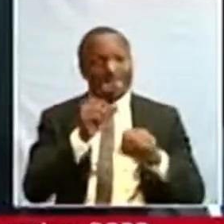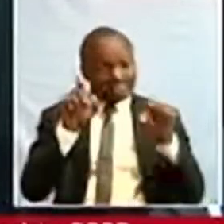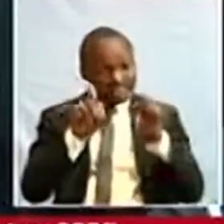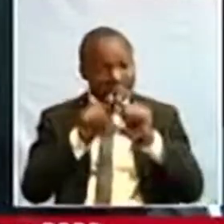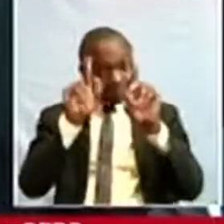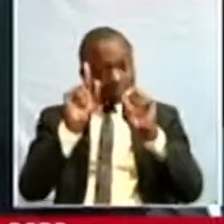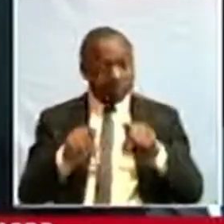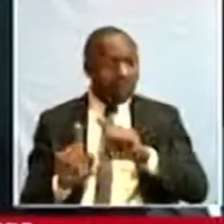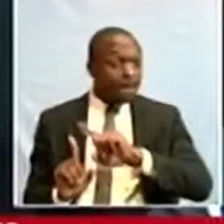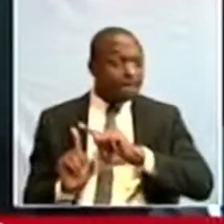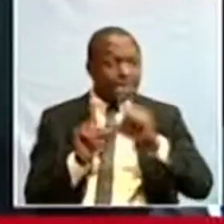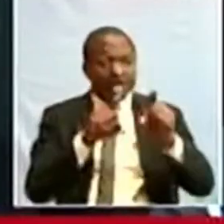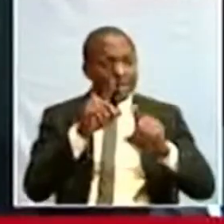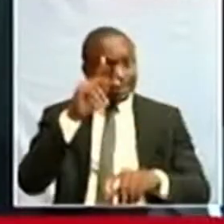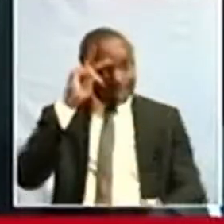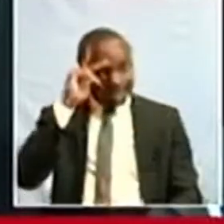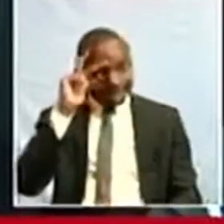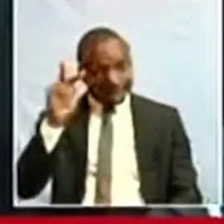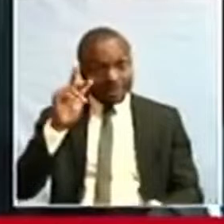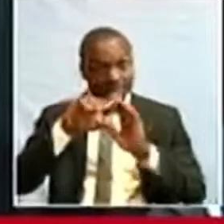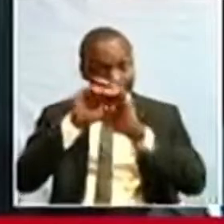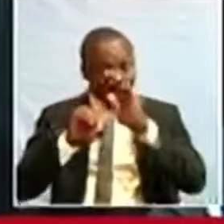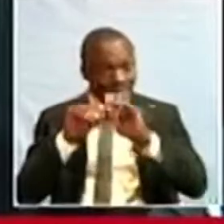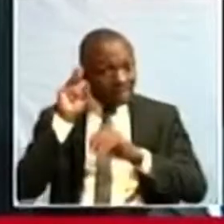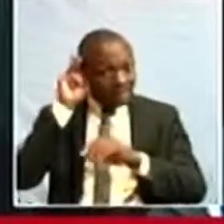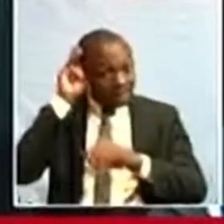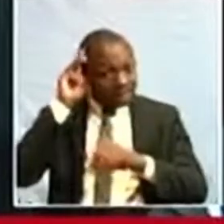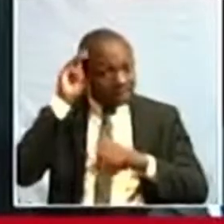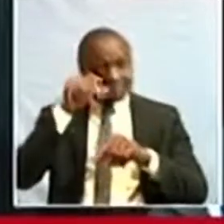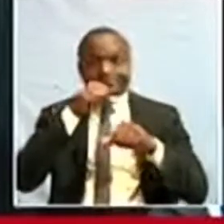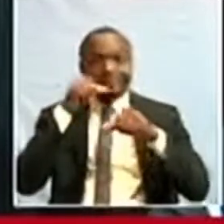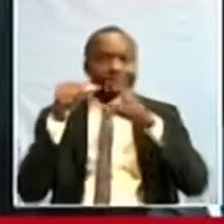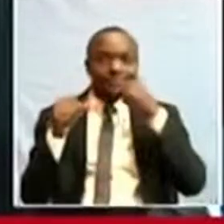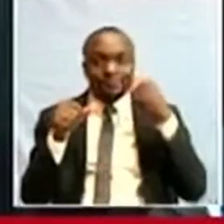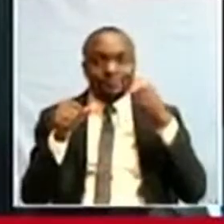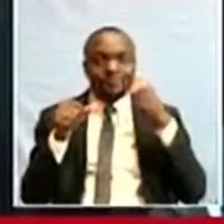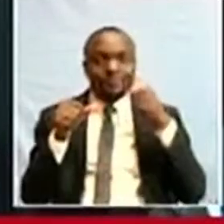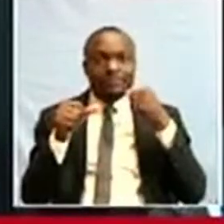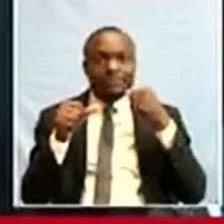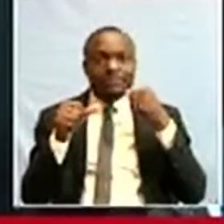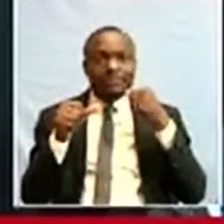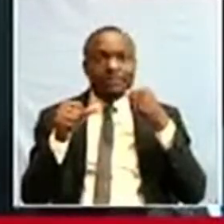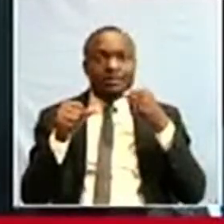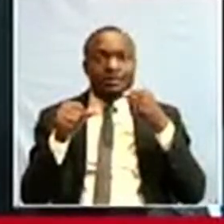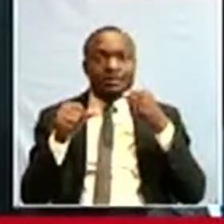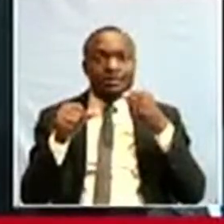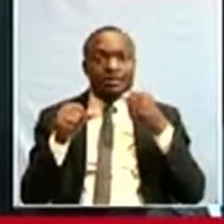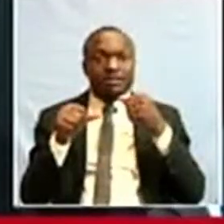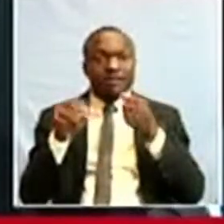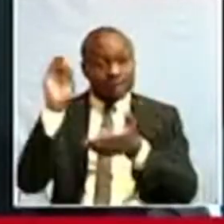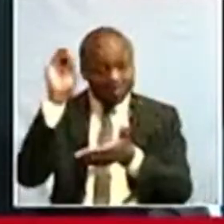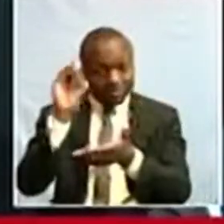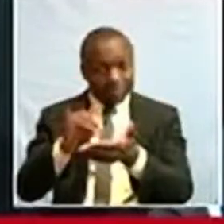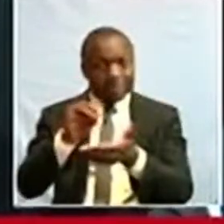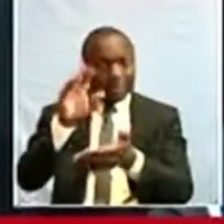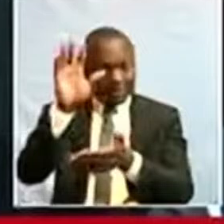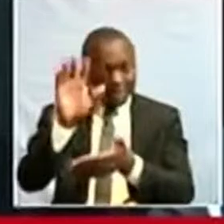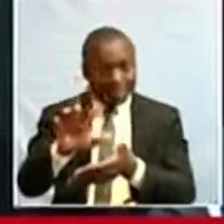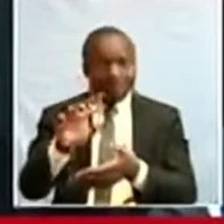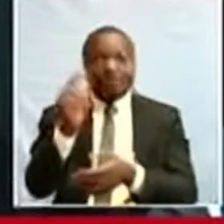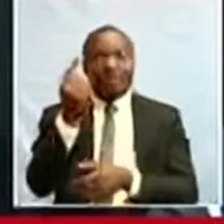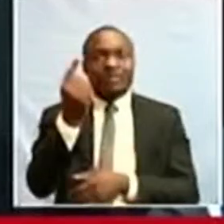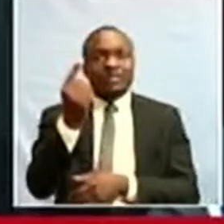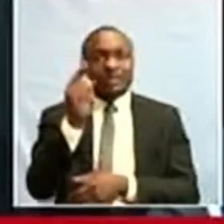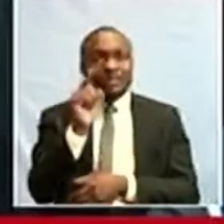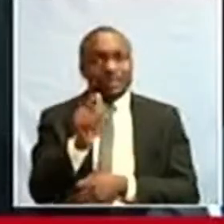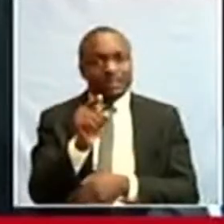went to Kitwe under Minister of Agriculture and they onboarded them first in Kitwe, will